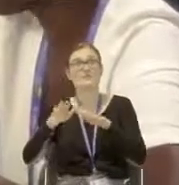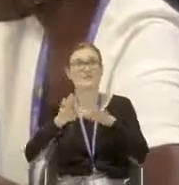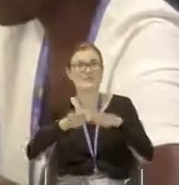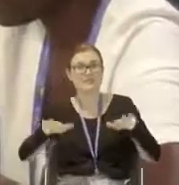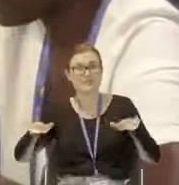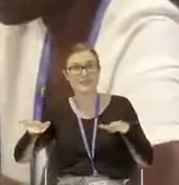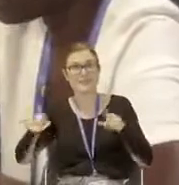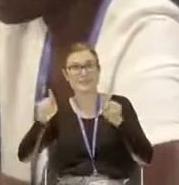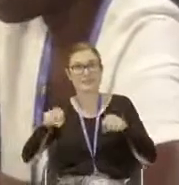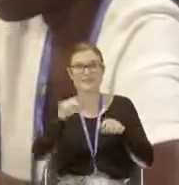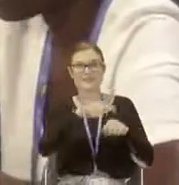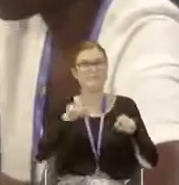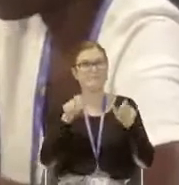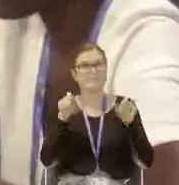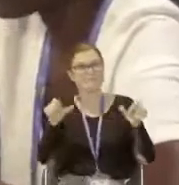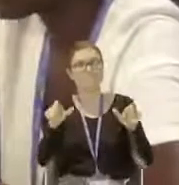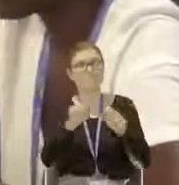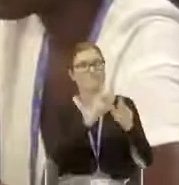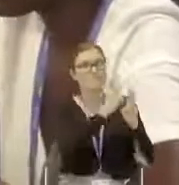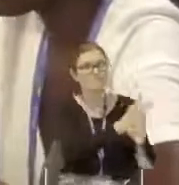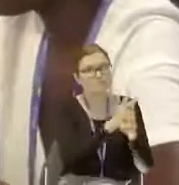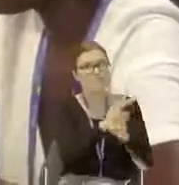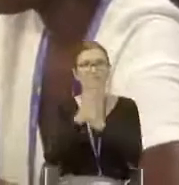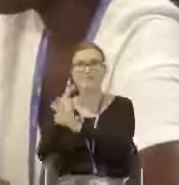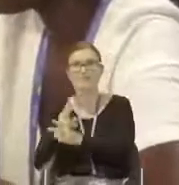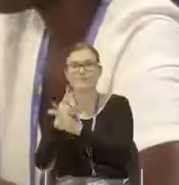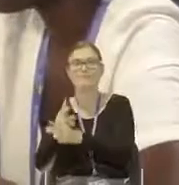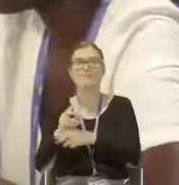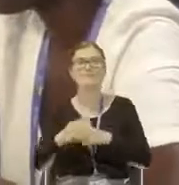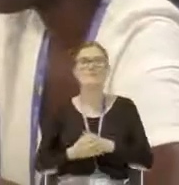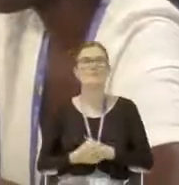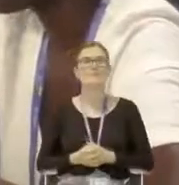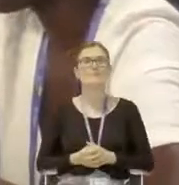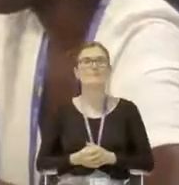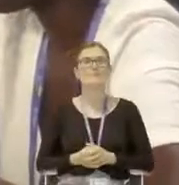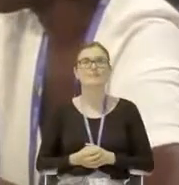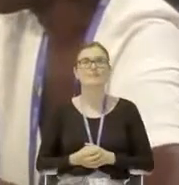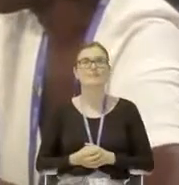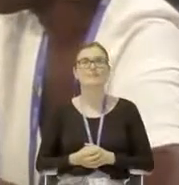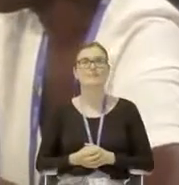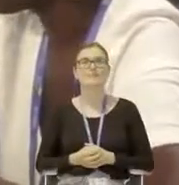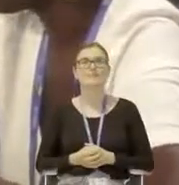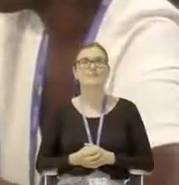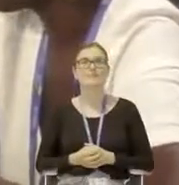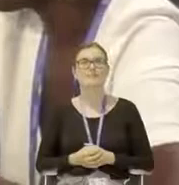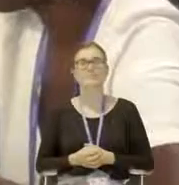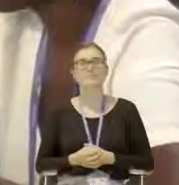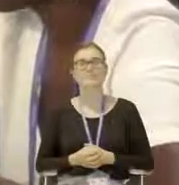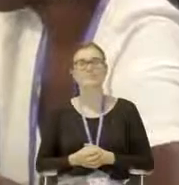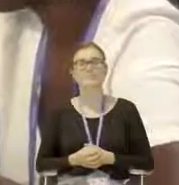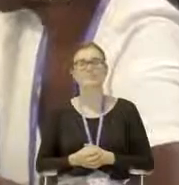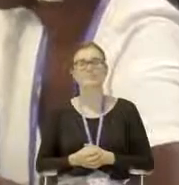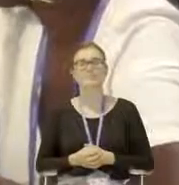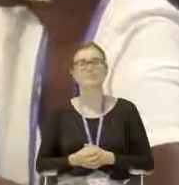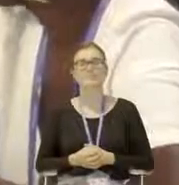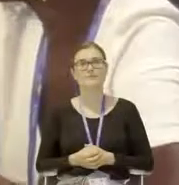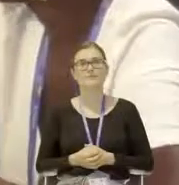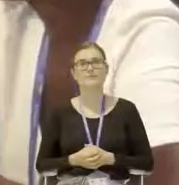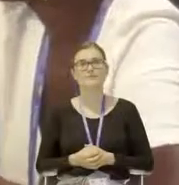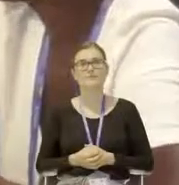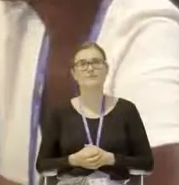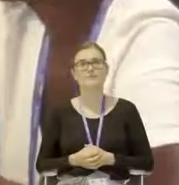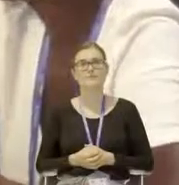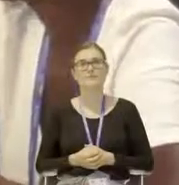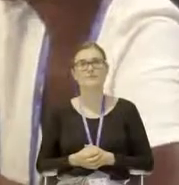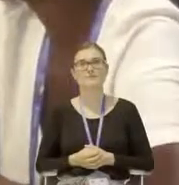also was made this afternoon, the extent to which countries have taken transport as an important